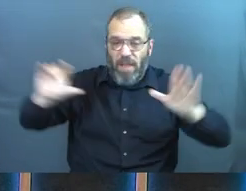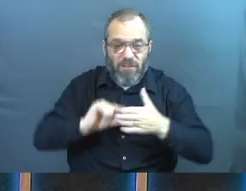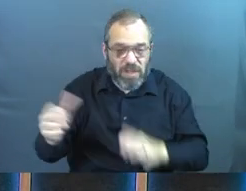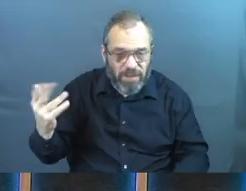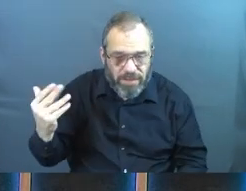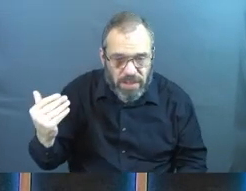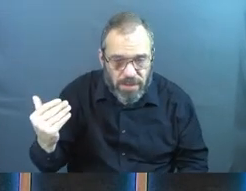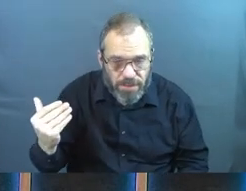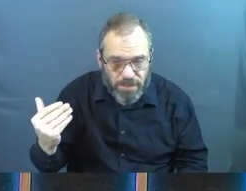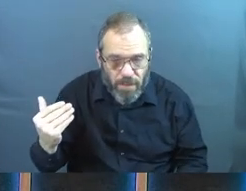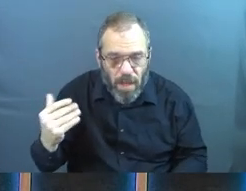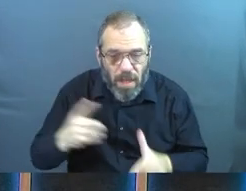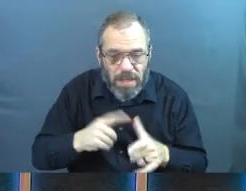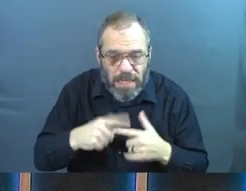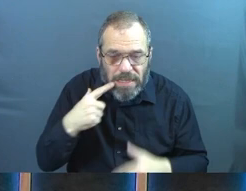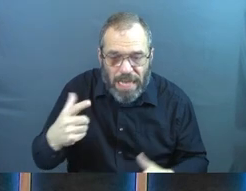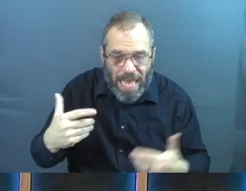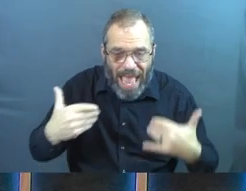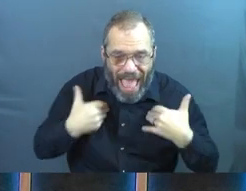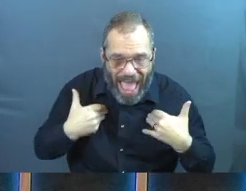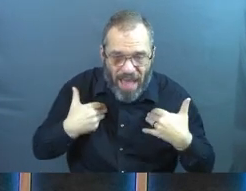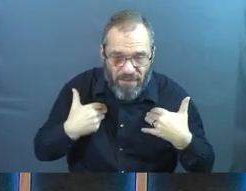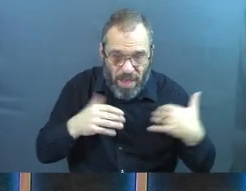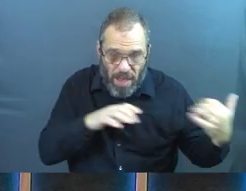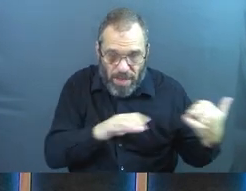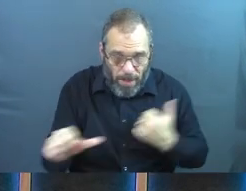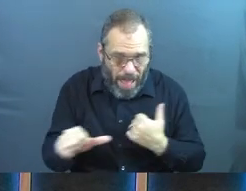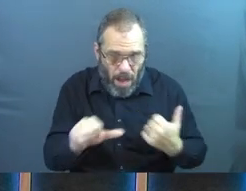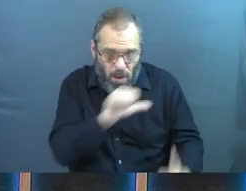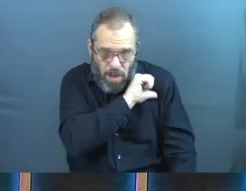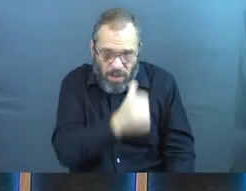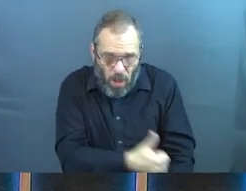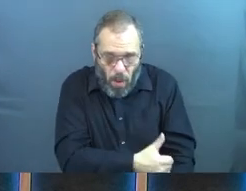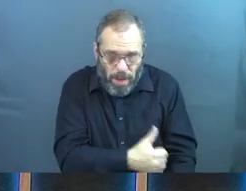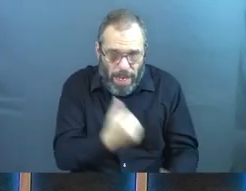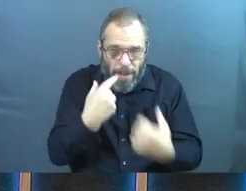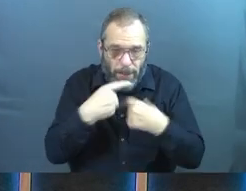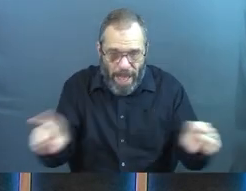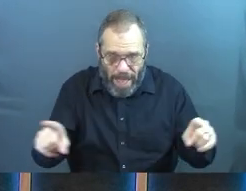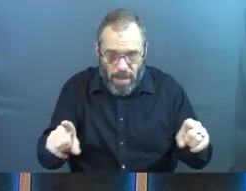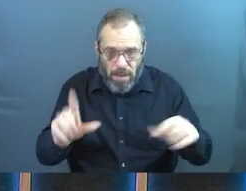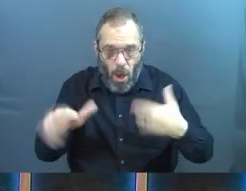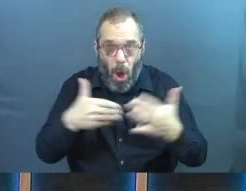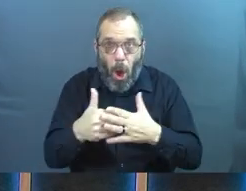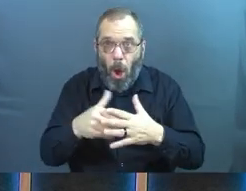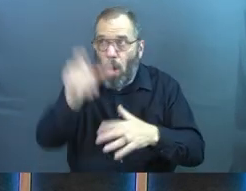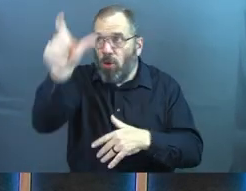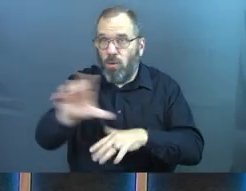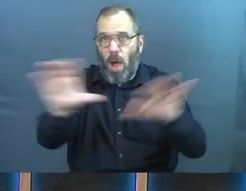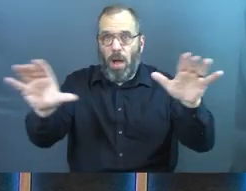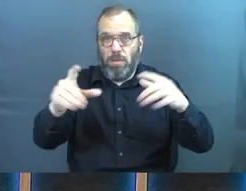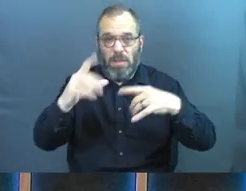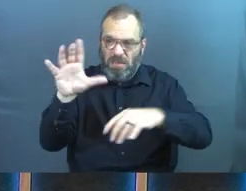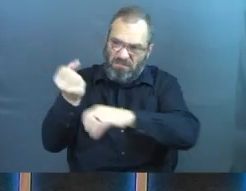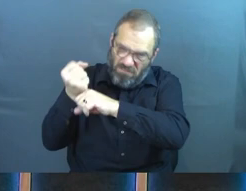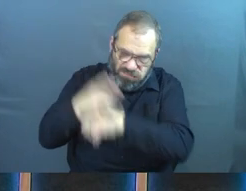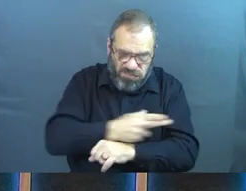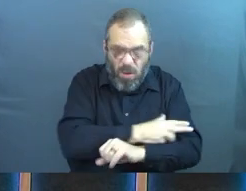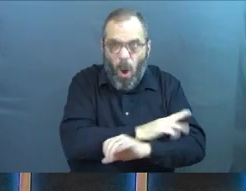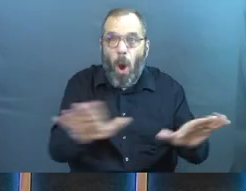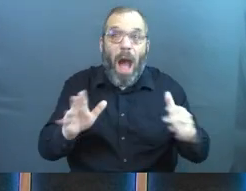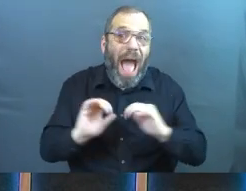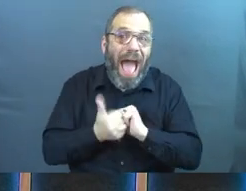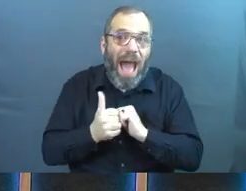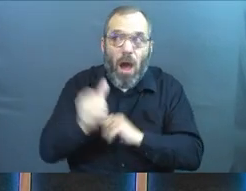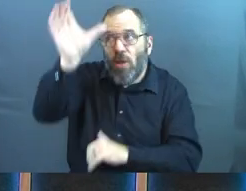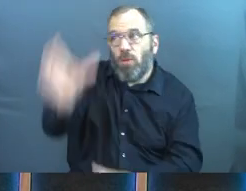Verse 15. And then he says, and having disarmed the powers and the authorities, he made a public spectacle of them, and he triumphed over them